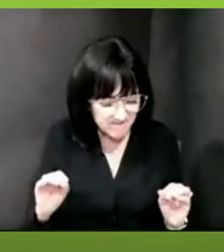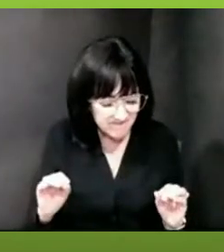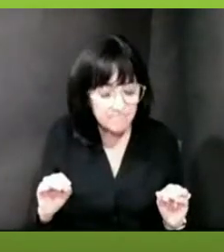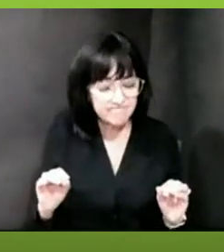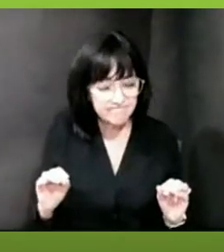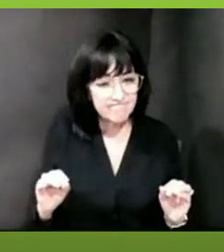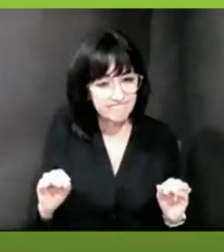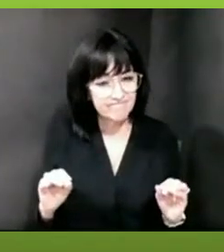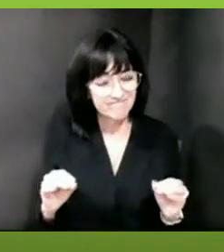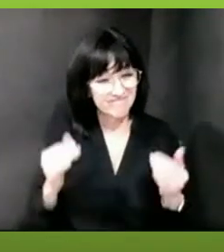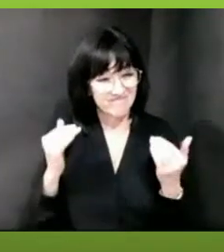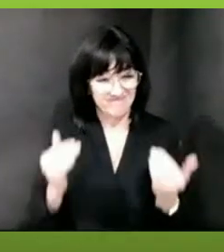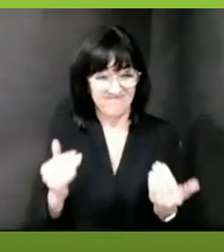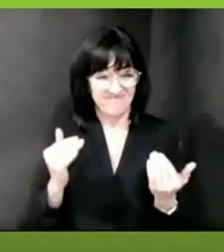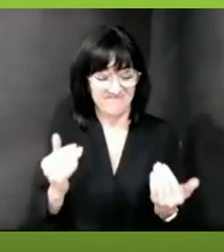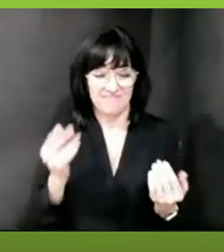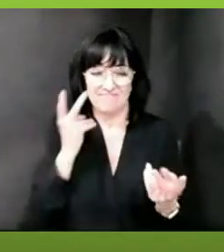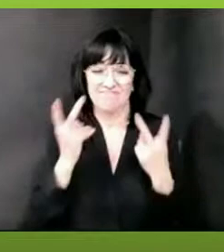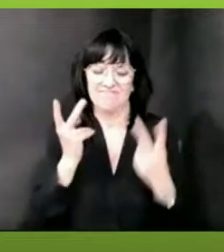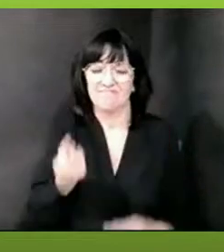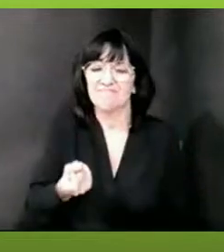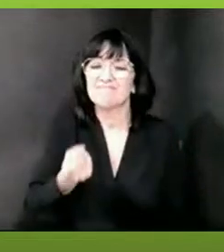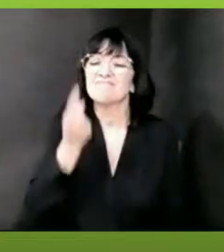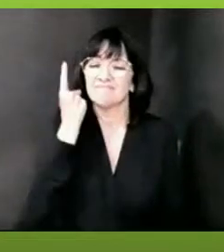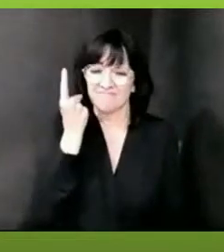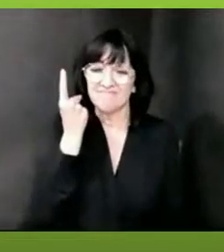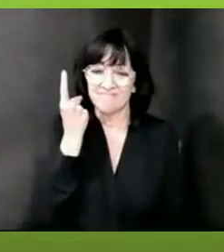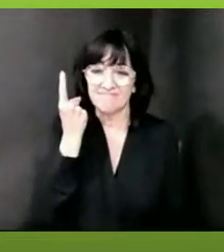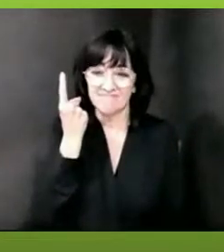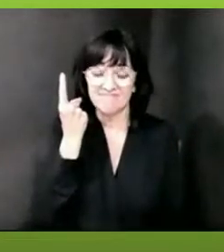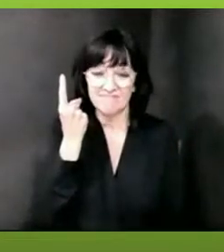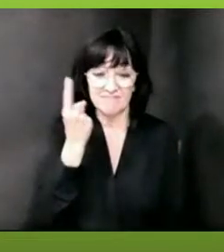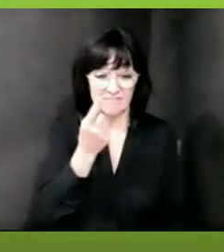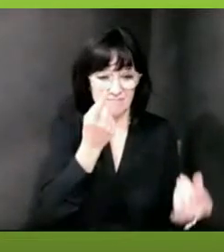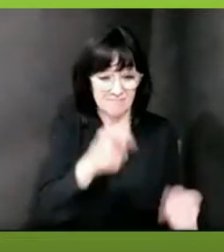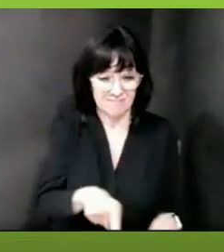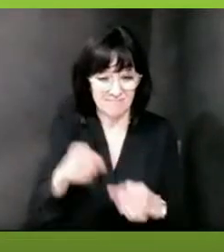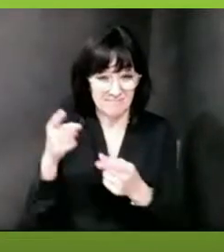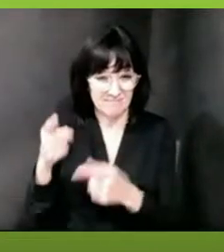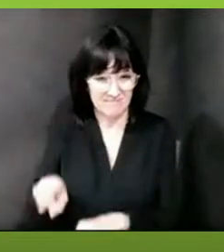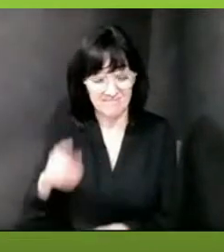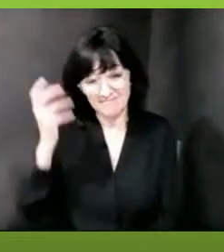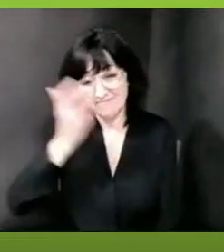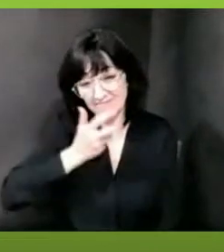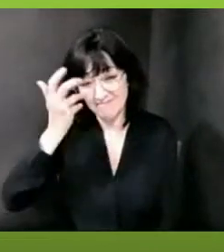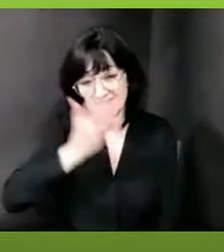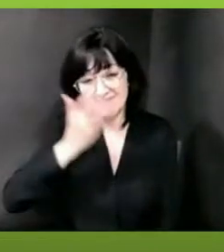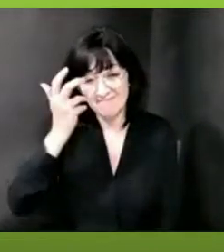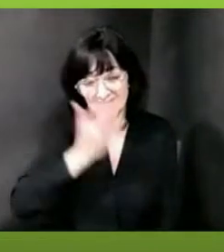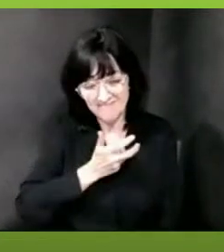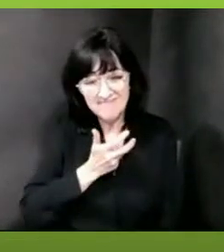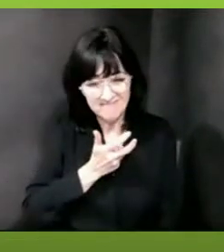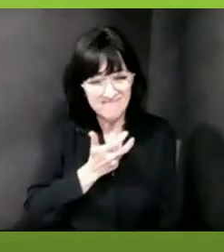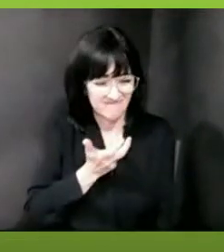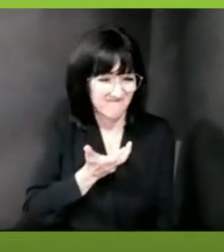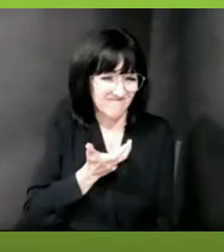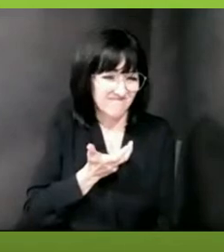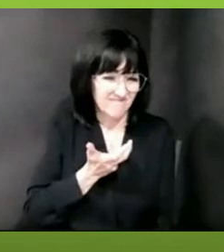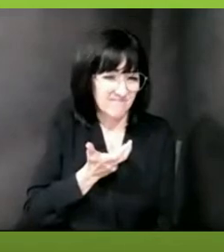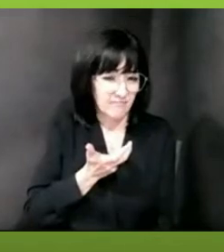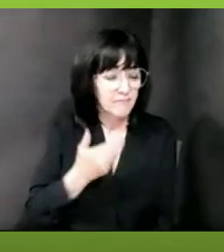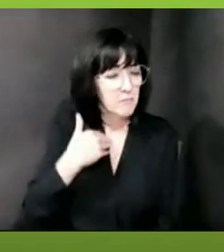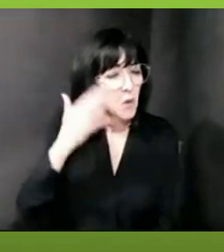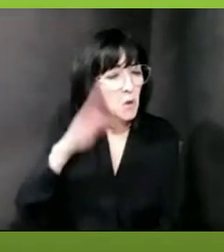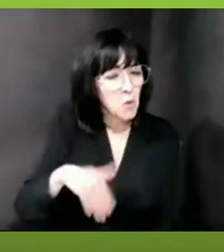uncertainty. Discouragement is abundant. And that's, I know I'm talking about peers, but just a shout out to